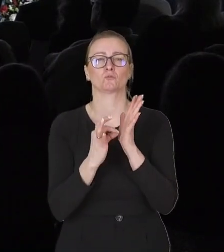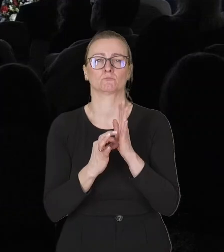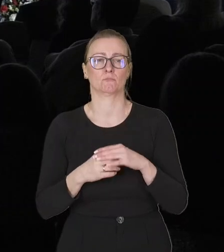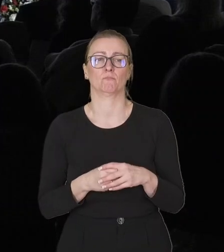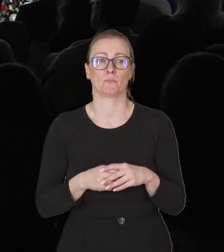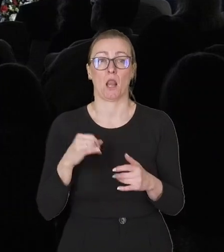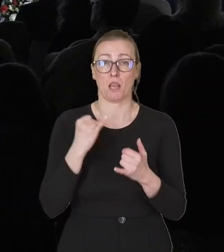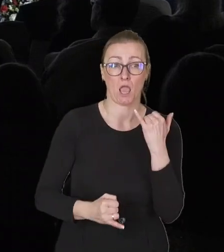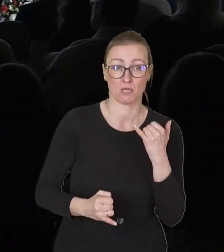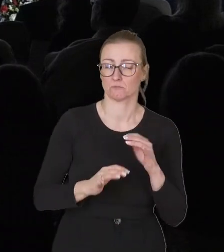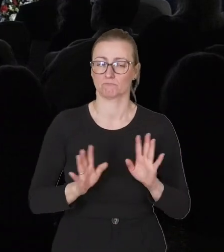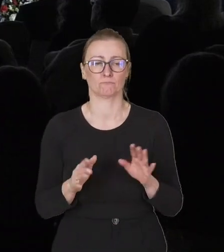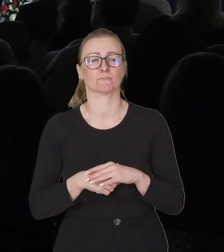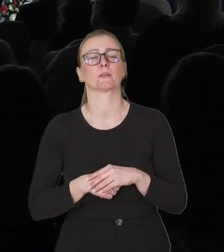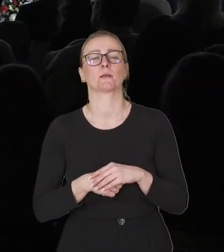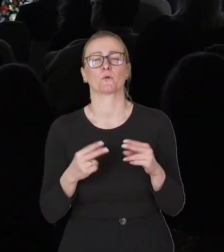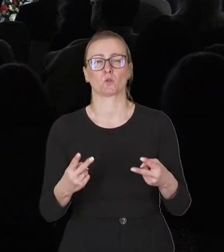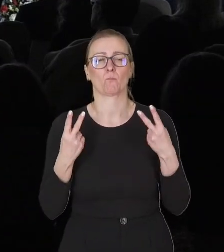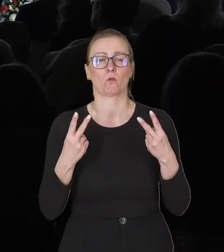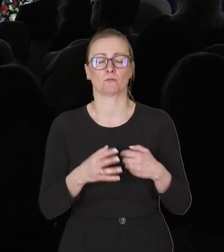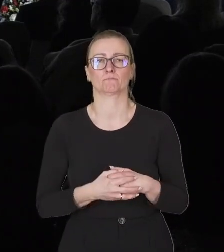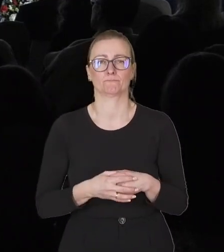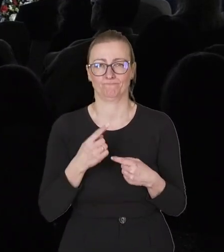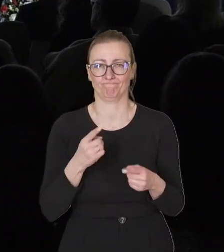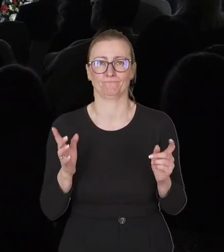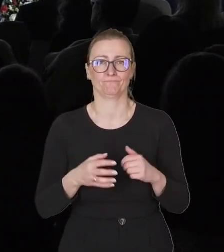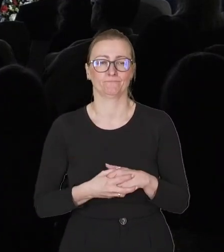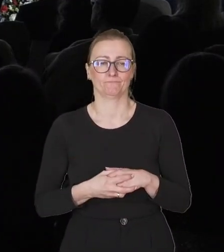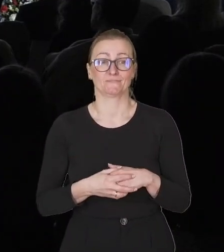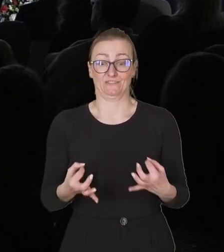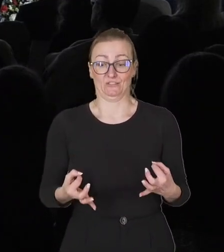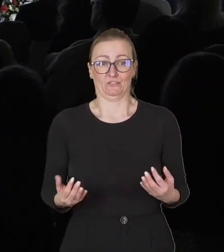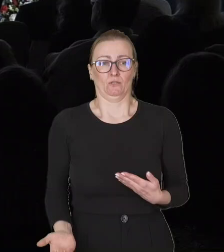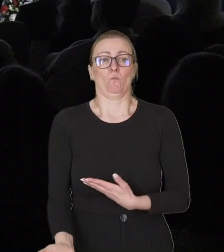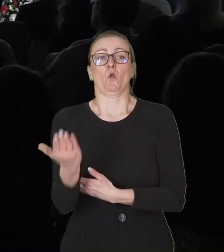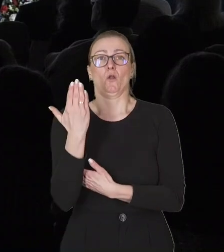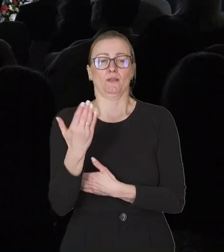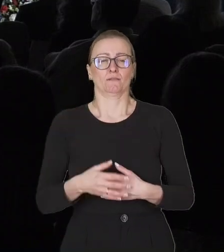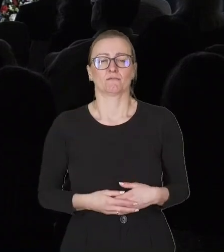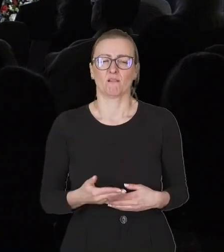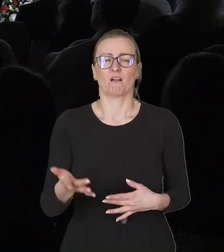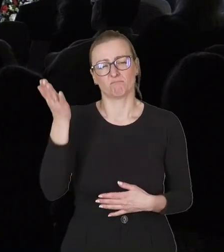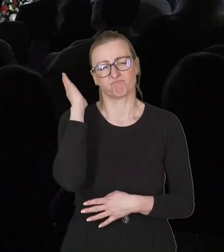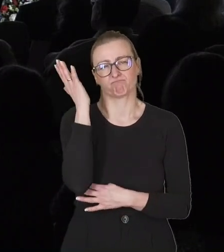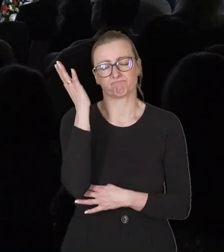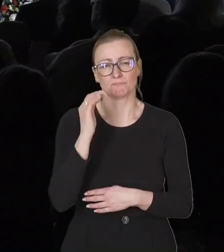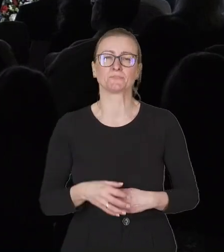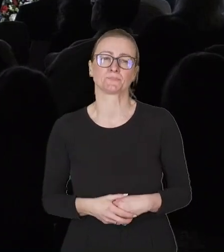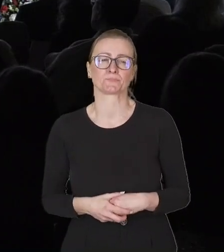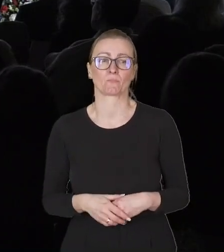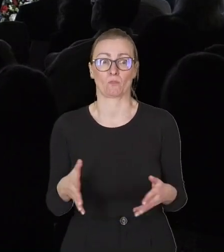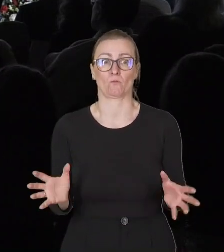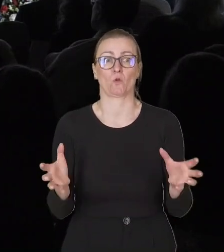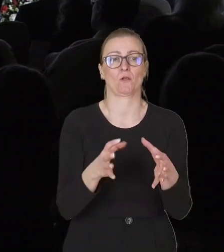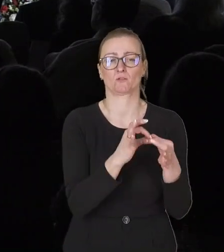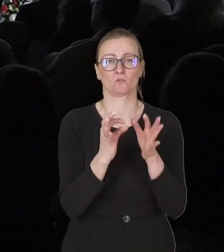it was also heard today how the cohesion policy fit or how can benefit or how it